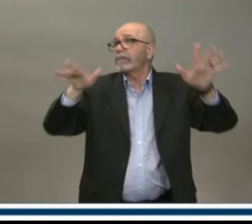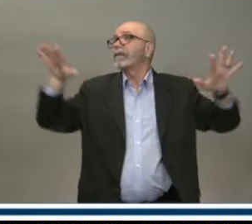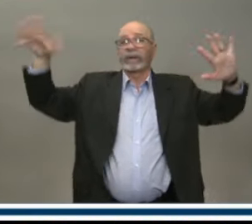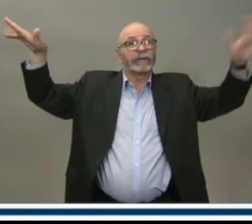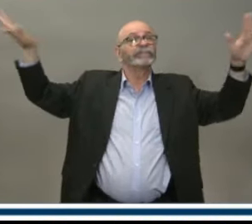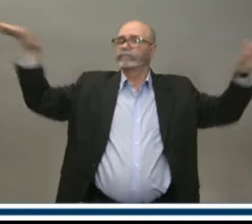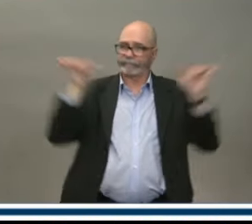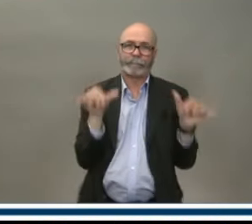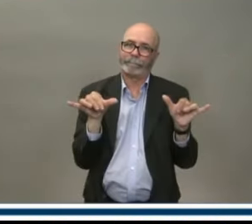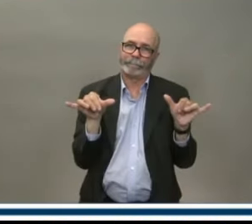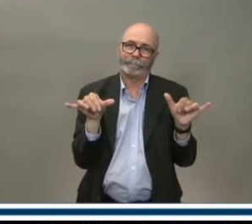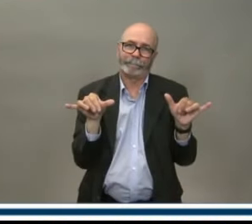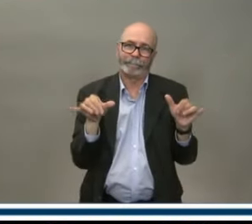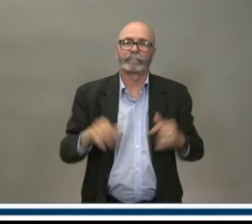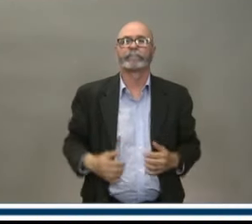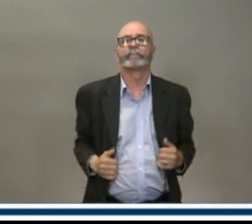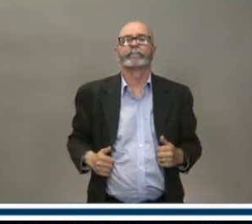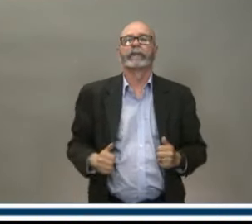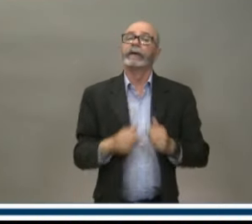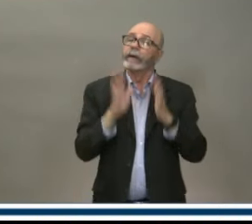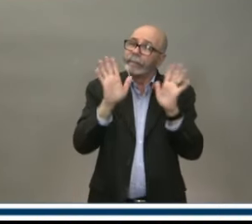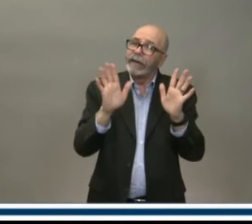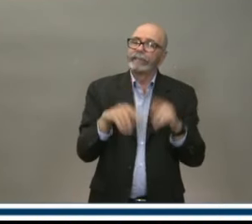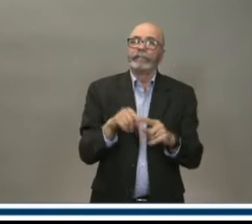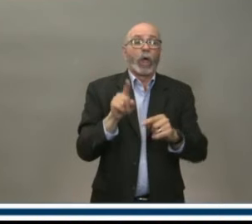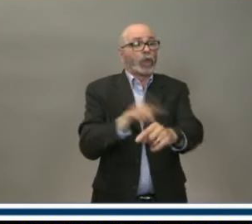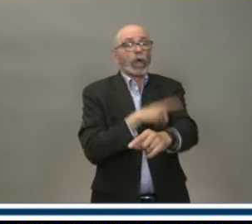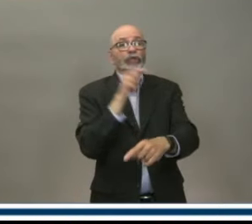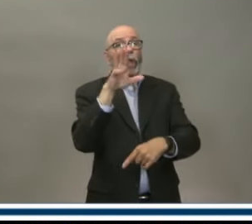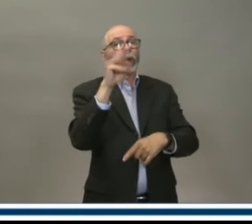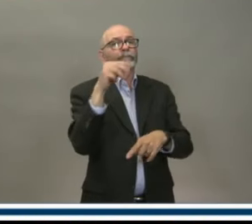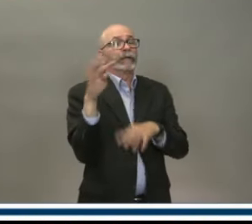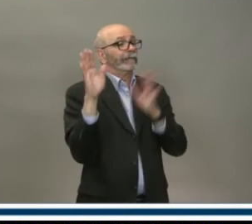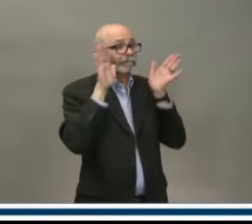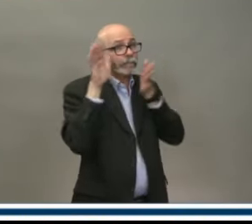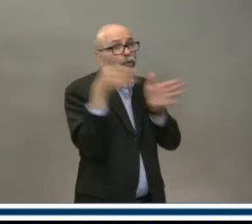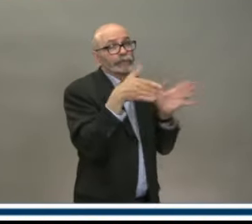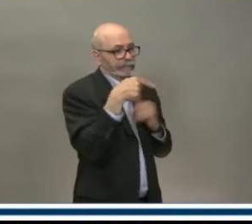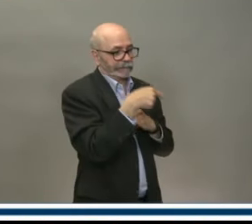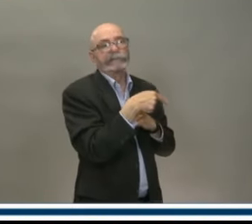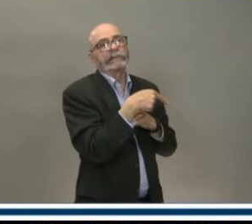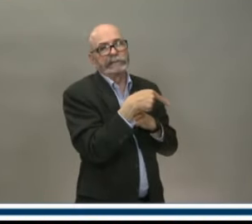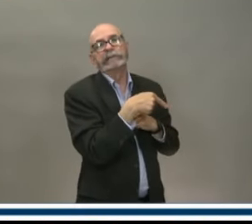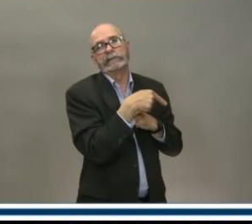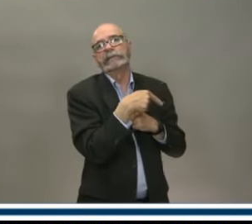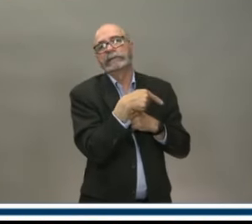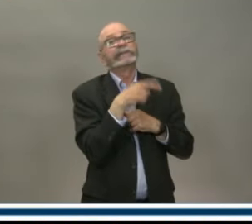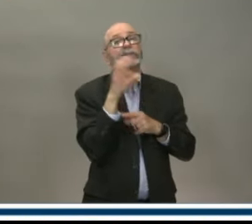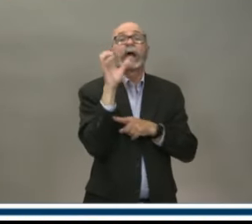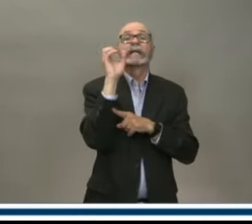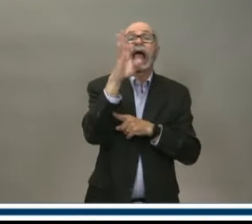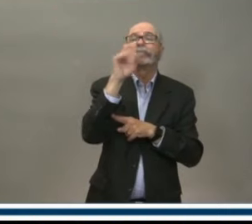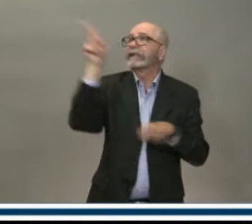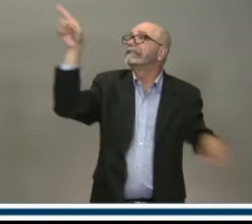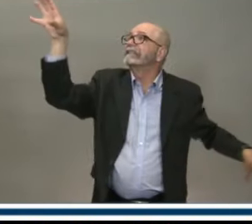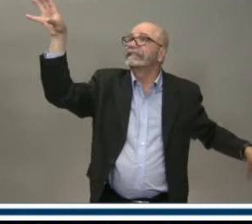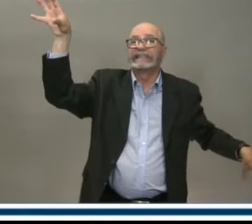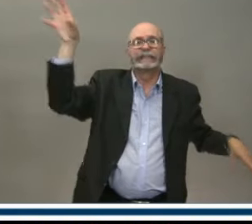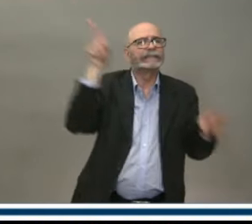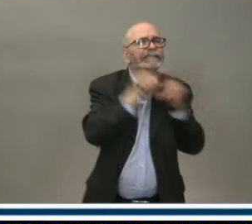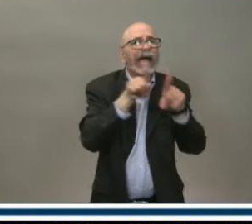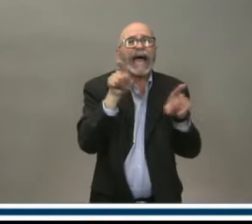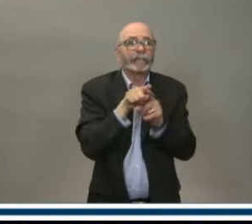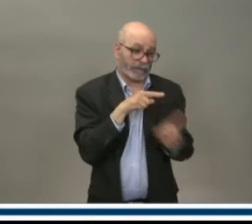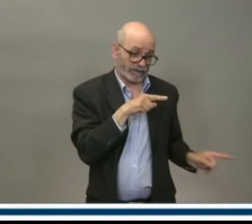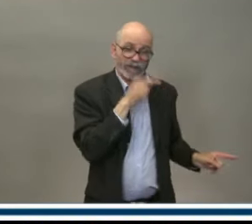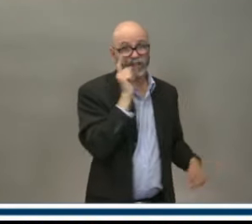is there's been several long-term care outbreaks in the CBRM area, and to me that's a signal